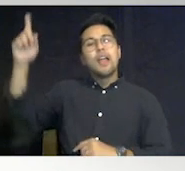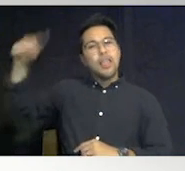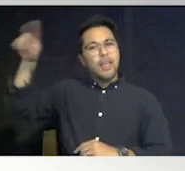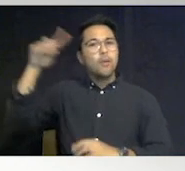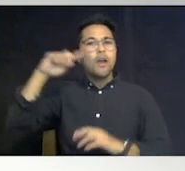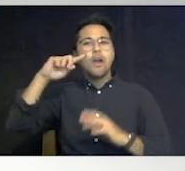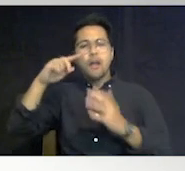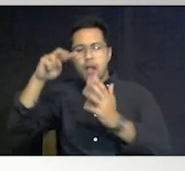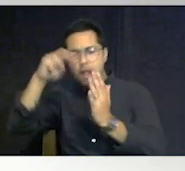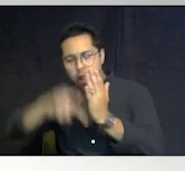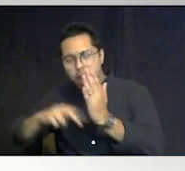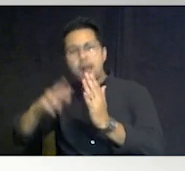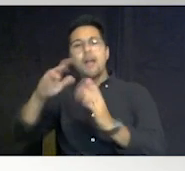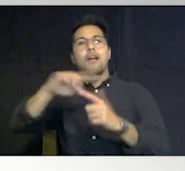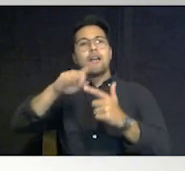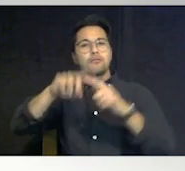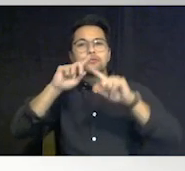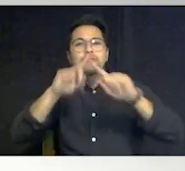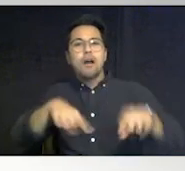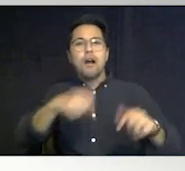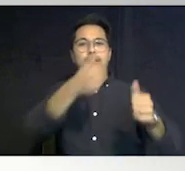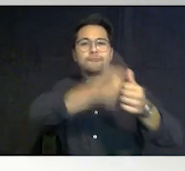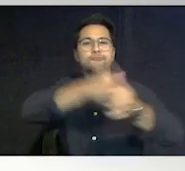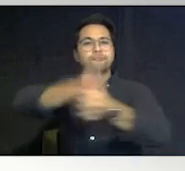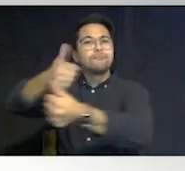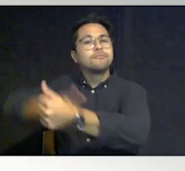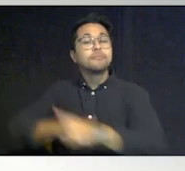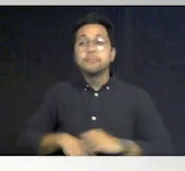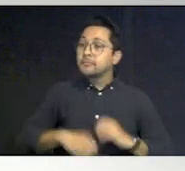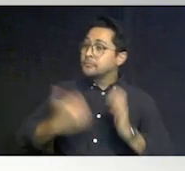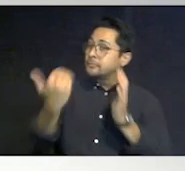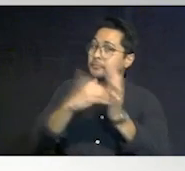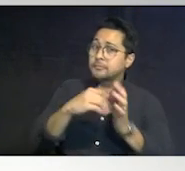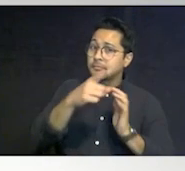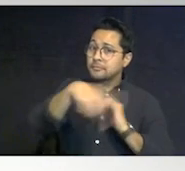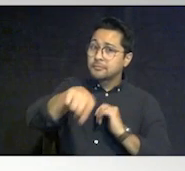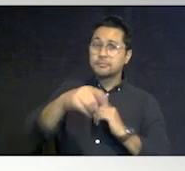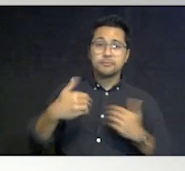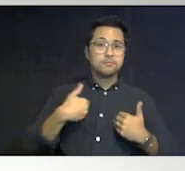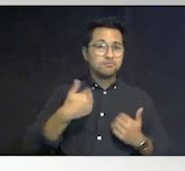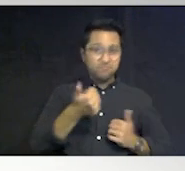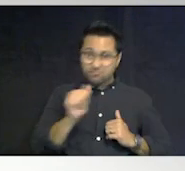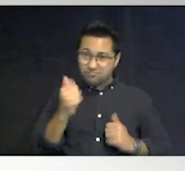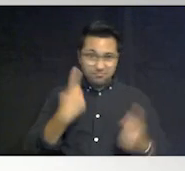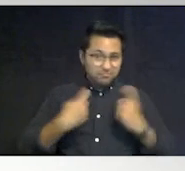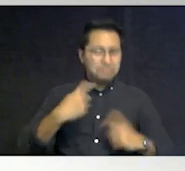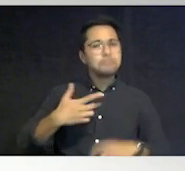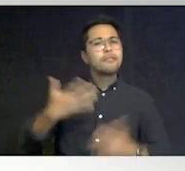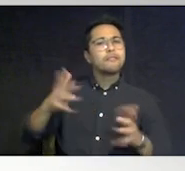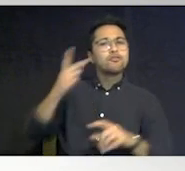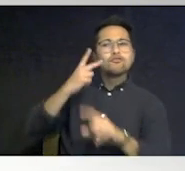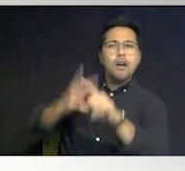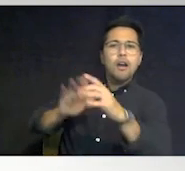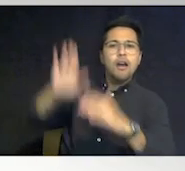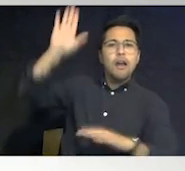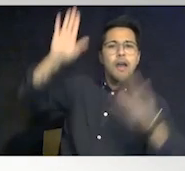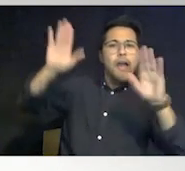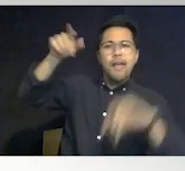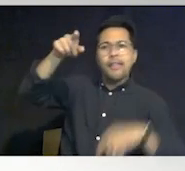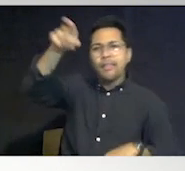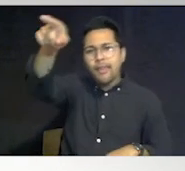those questions. So again, does anybody have any questions that we can today? Saw a hand there and then a hand